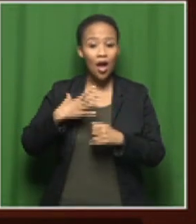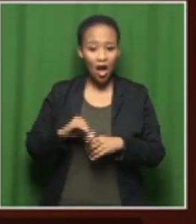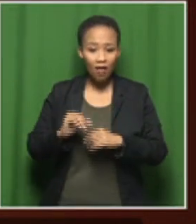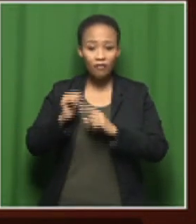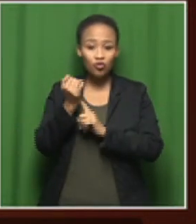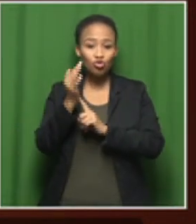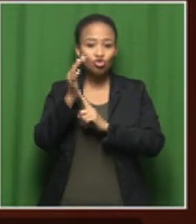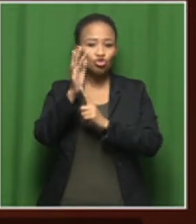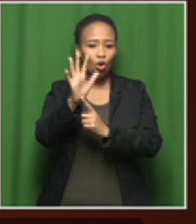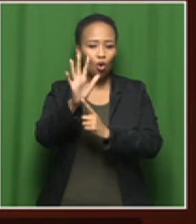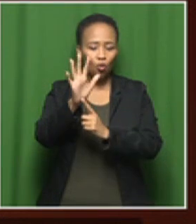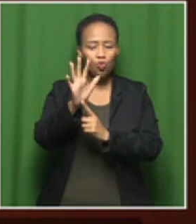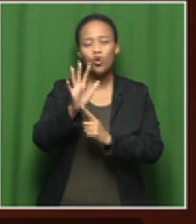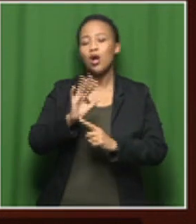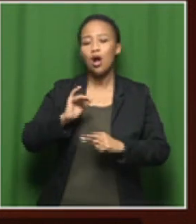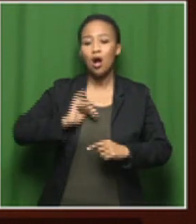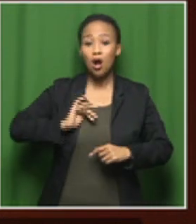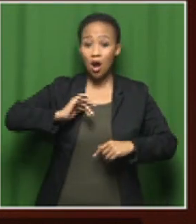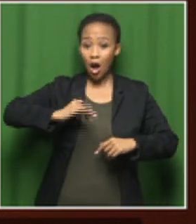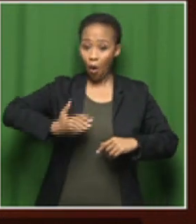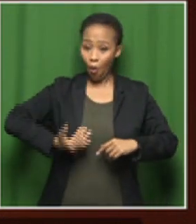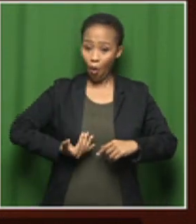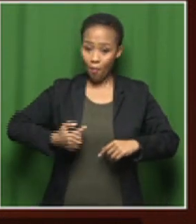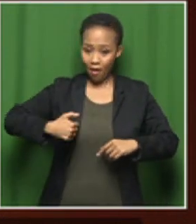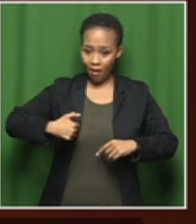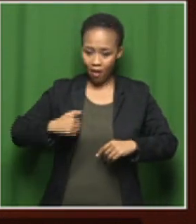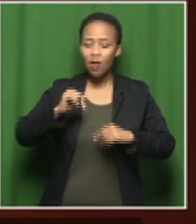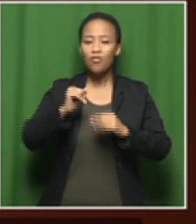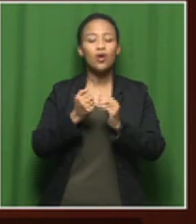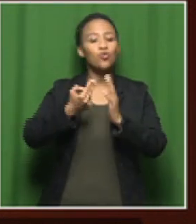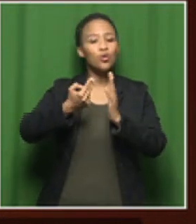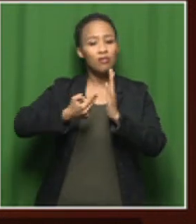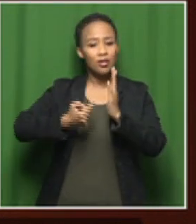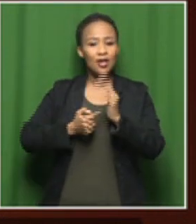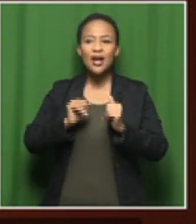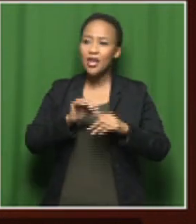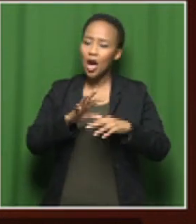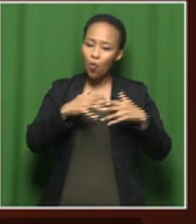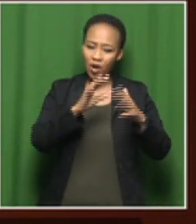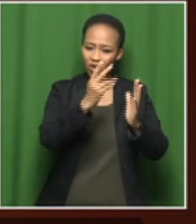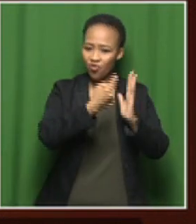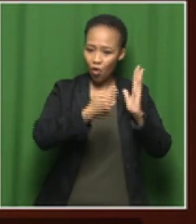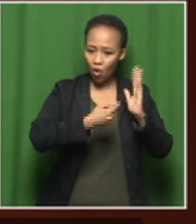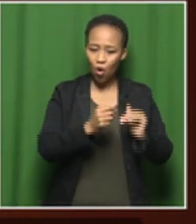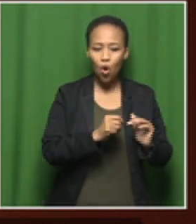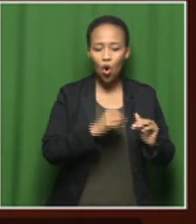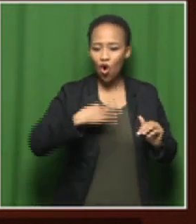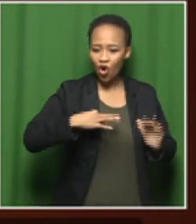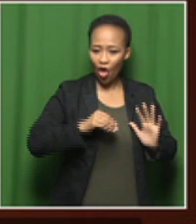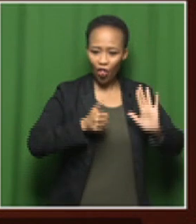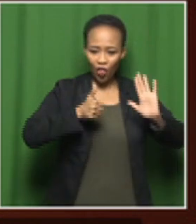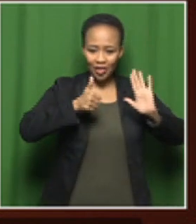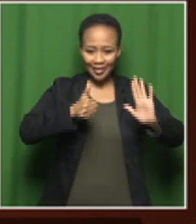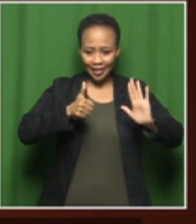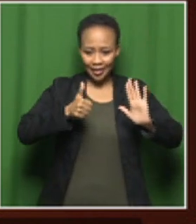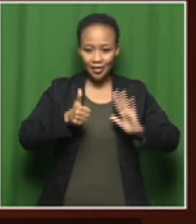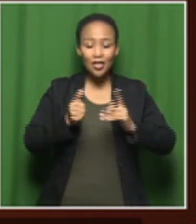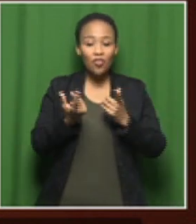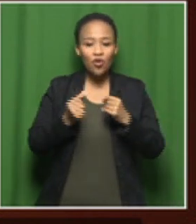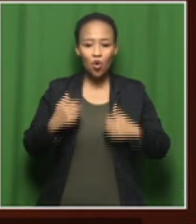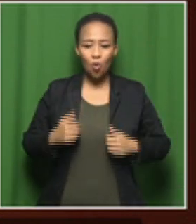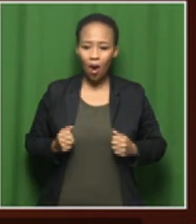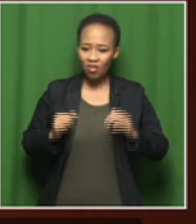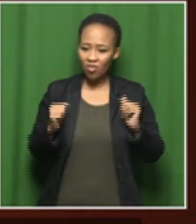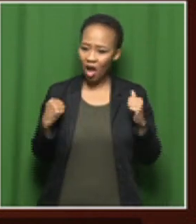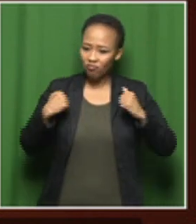of another, in constellation. And that created the Girl Seeks Girl dress as a sort of